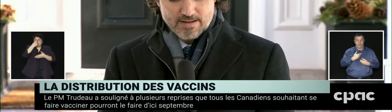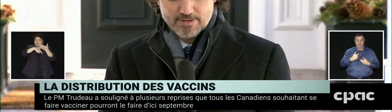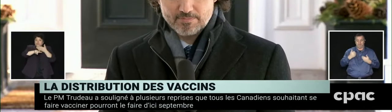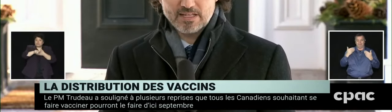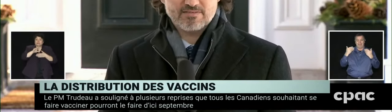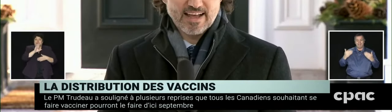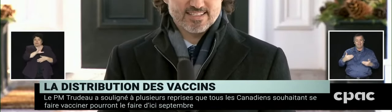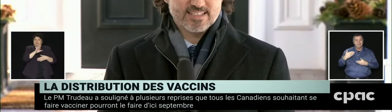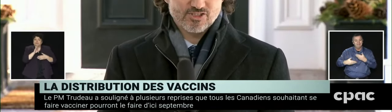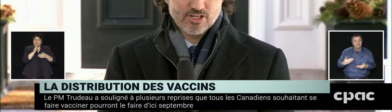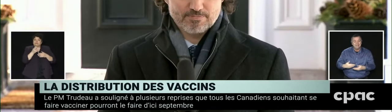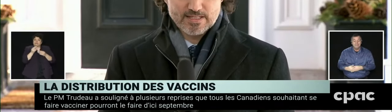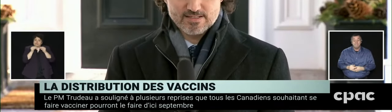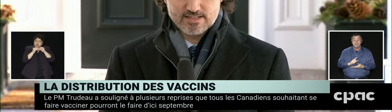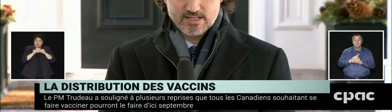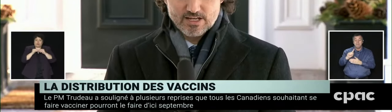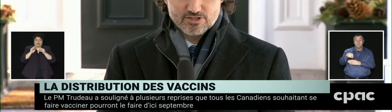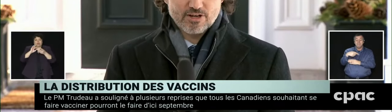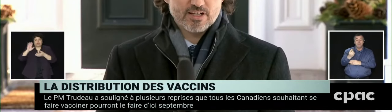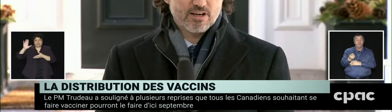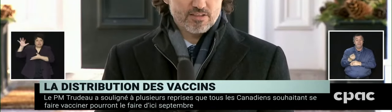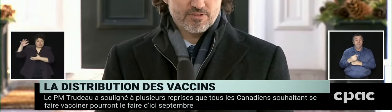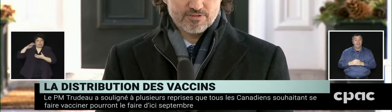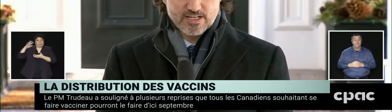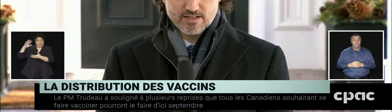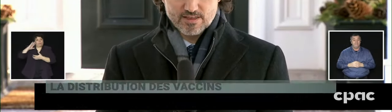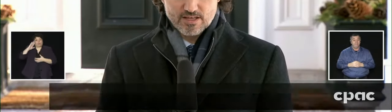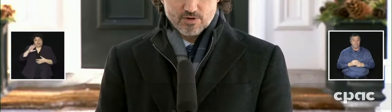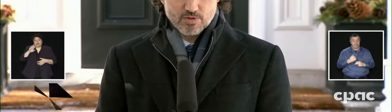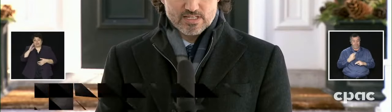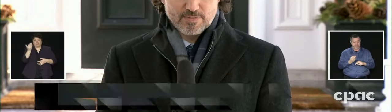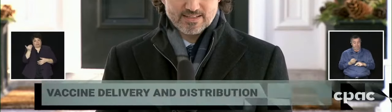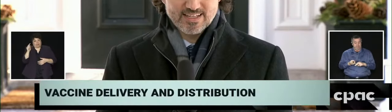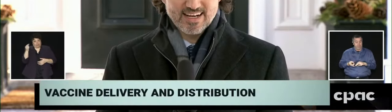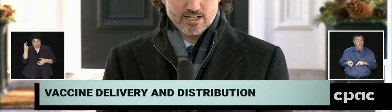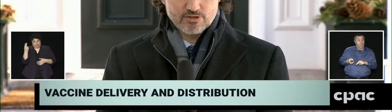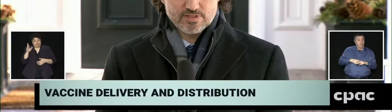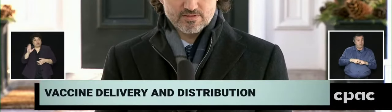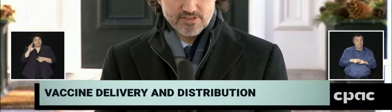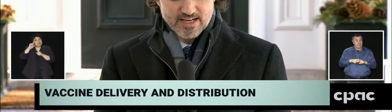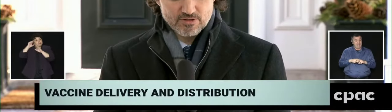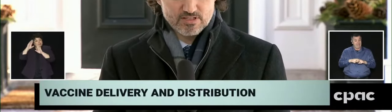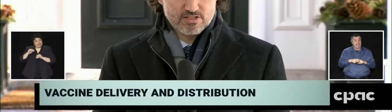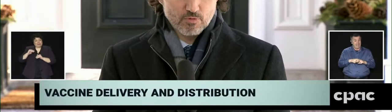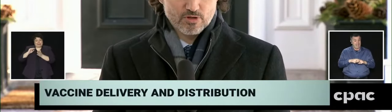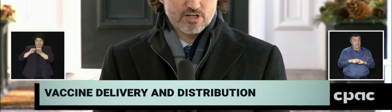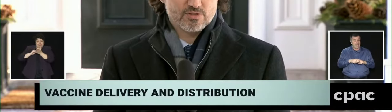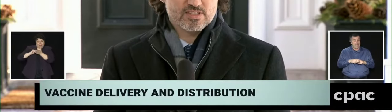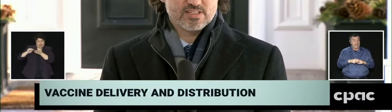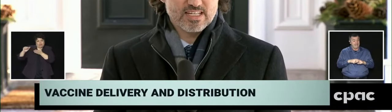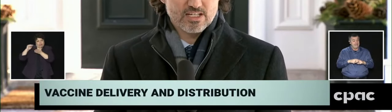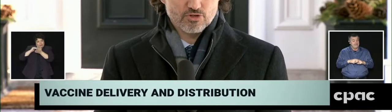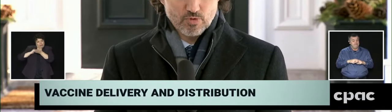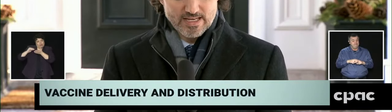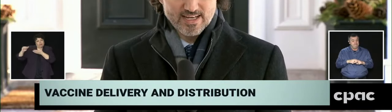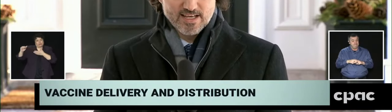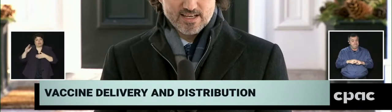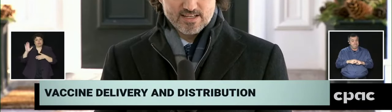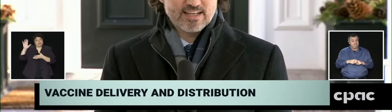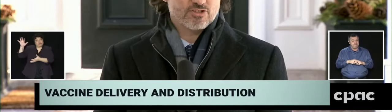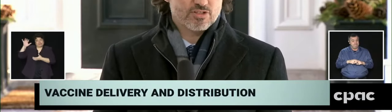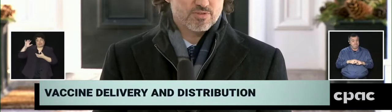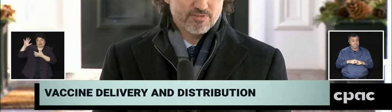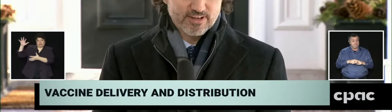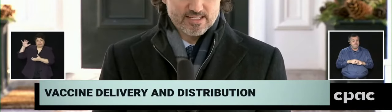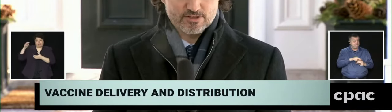major ramp-up in vaccine shipments. Starting on the 15th, we're expecting hundreds of thousands more doses each week,